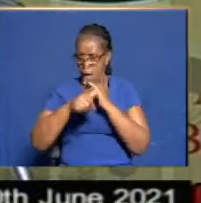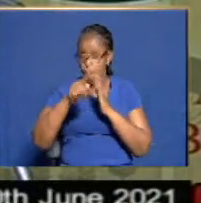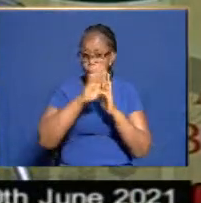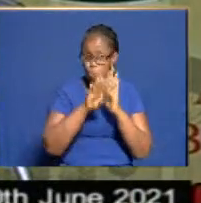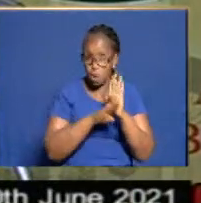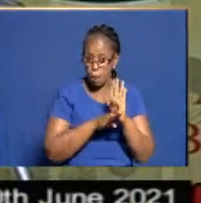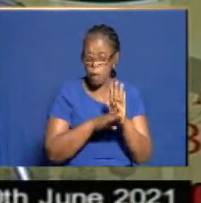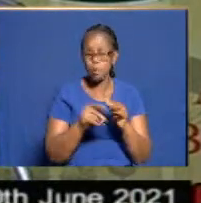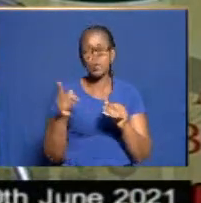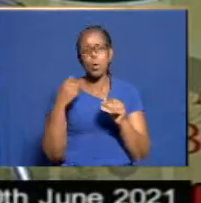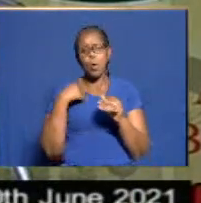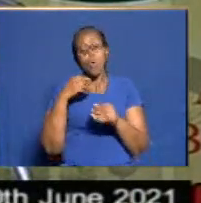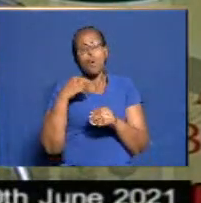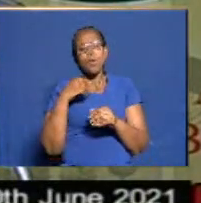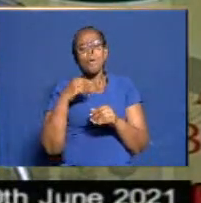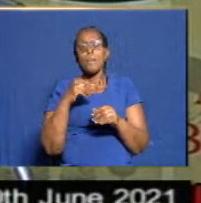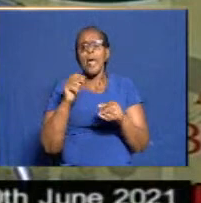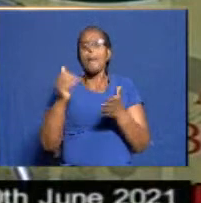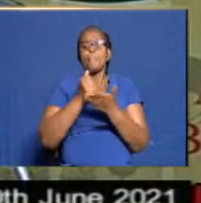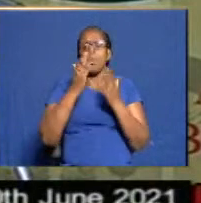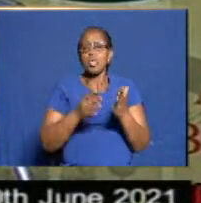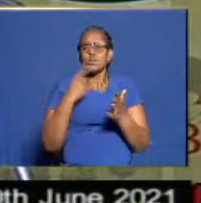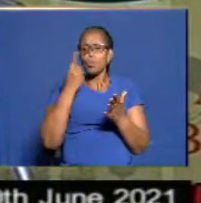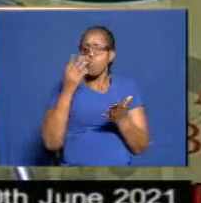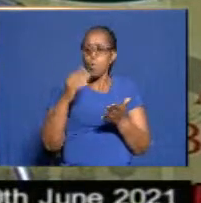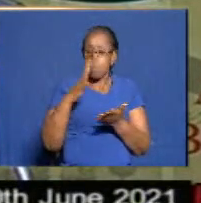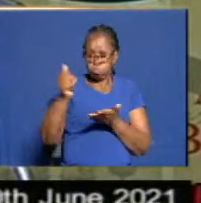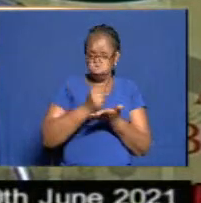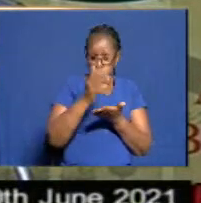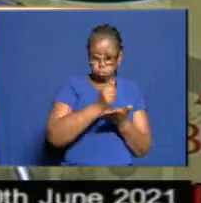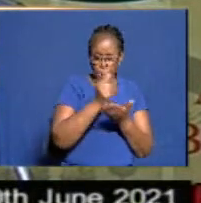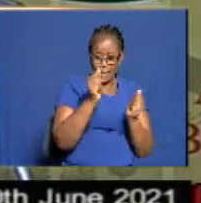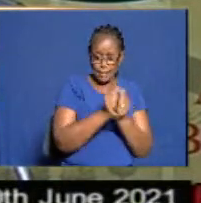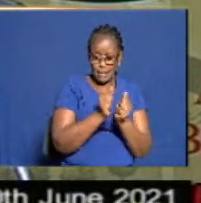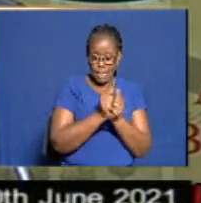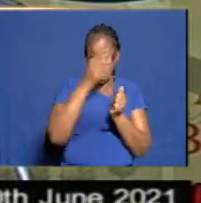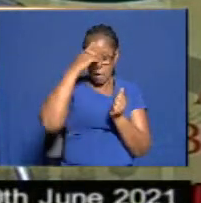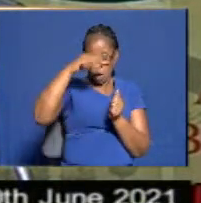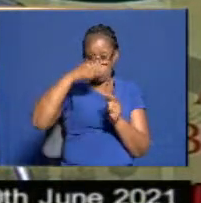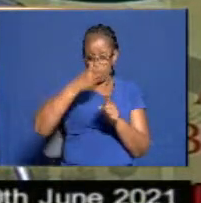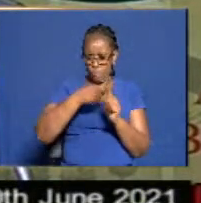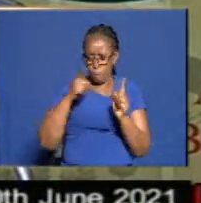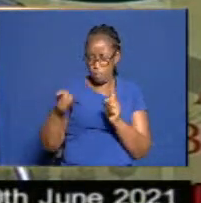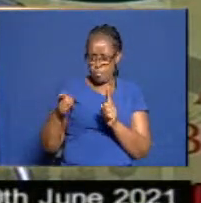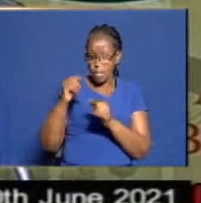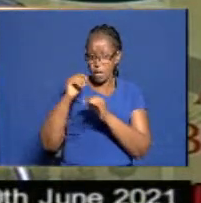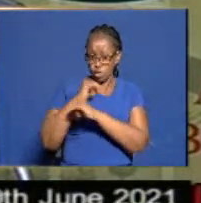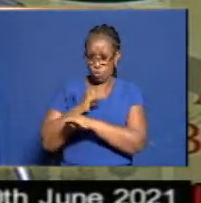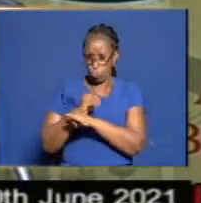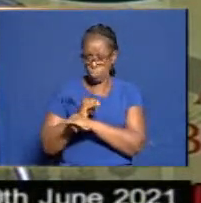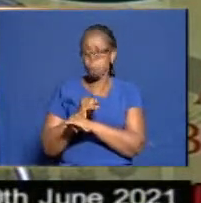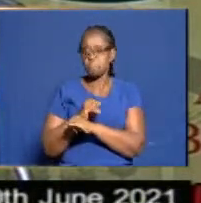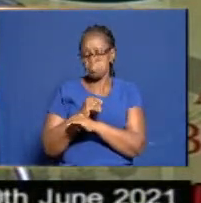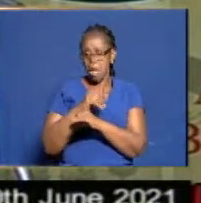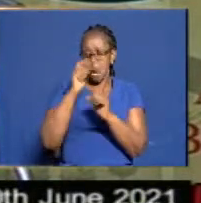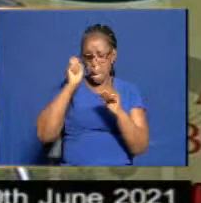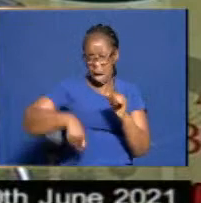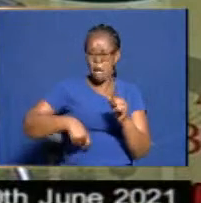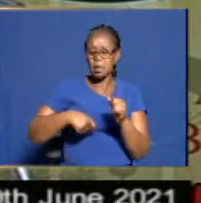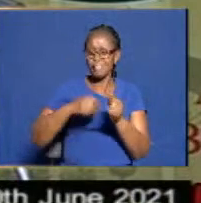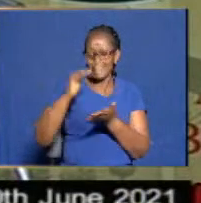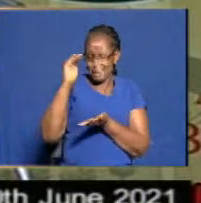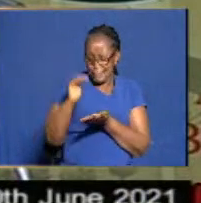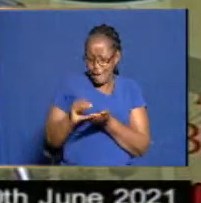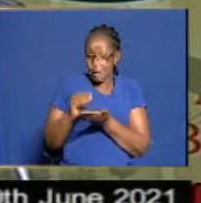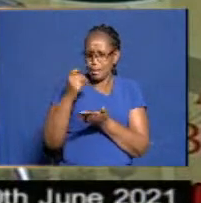who engage a minimum of 10 graduates from both universities and TVET institutions will be allowed to deduct from their taxable income